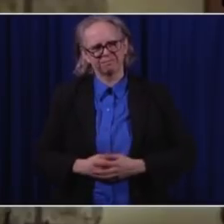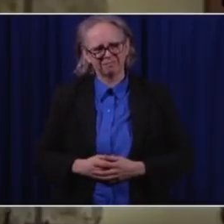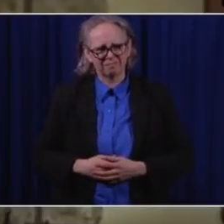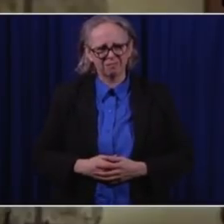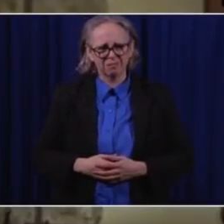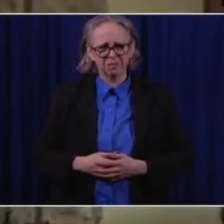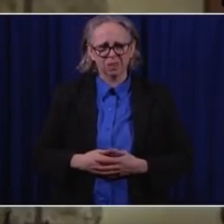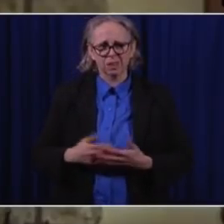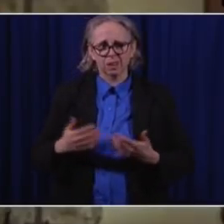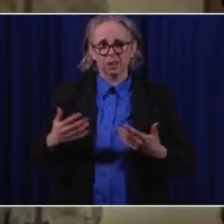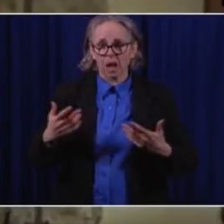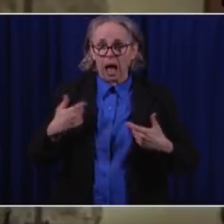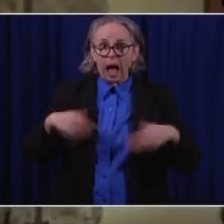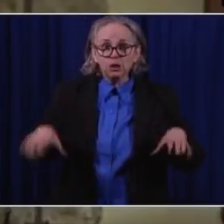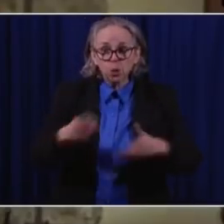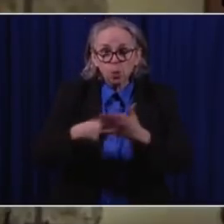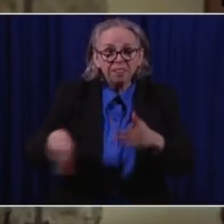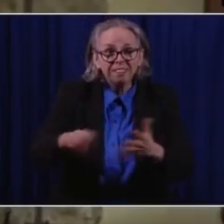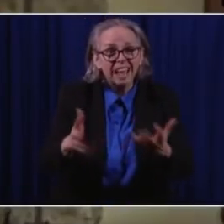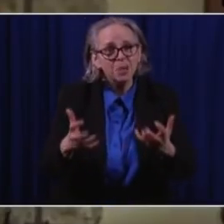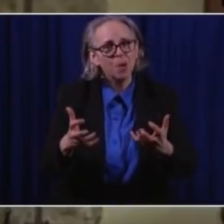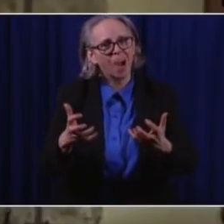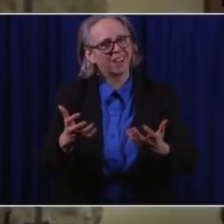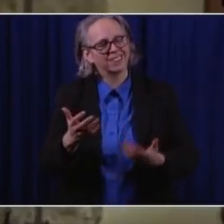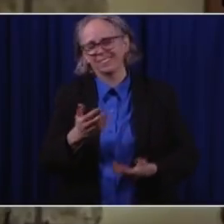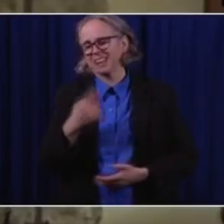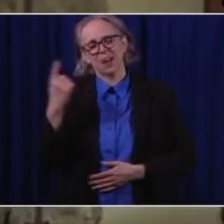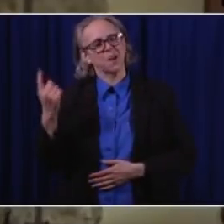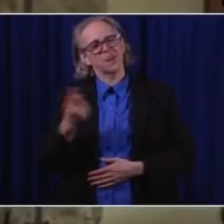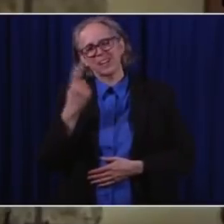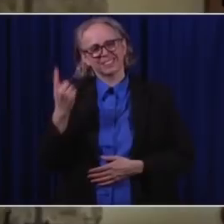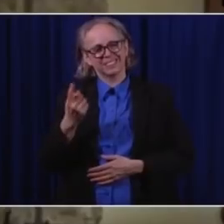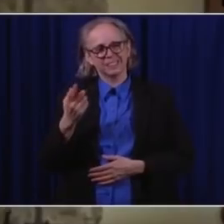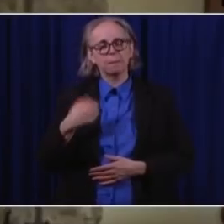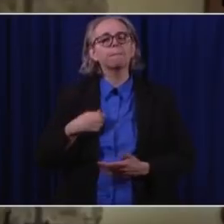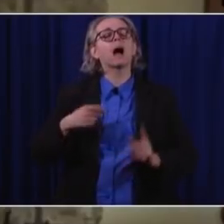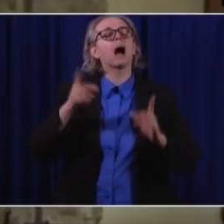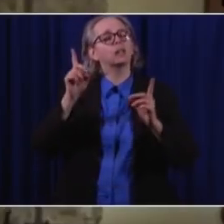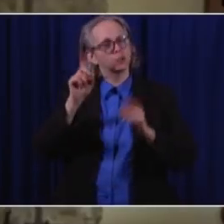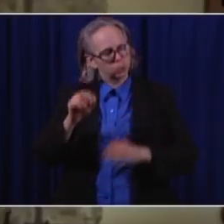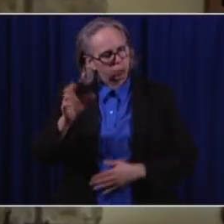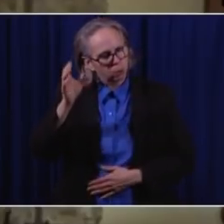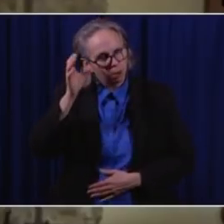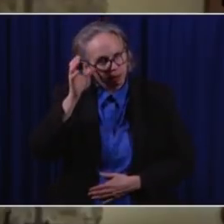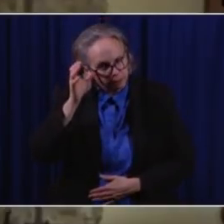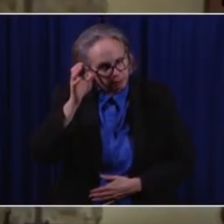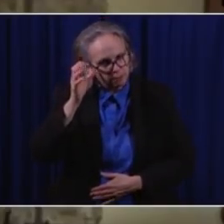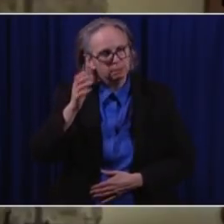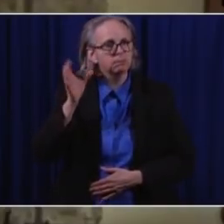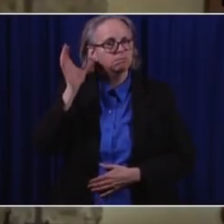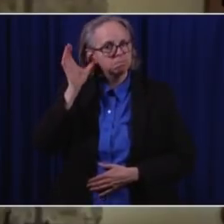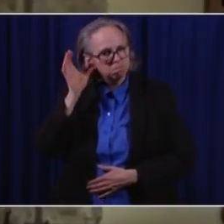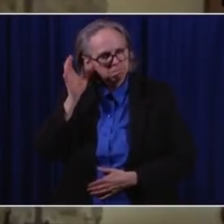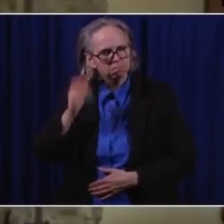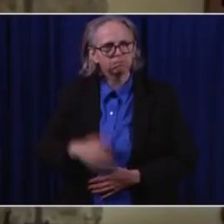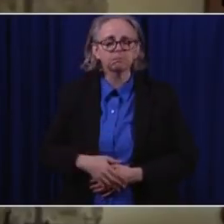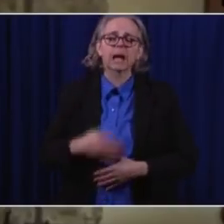And that's not what I try to do. What I try to do is listen and then make the best decision. And that's what I did in that